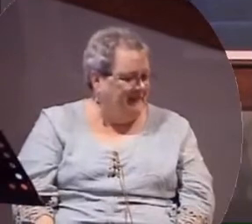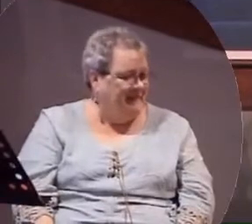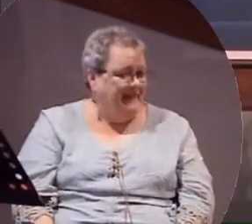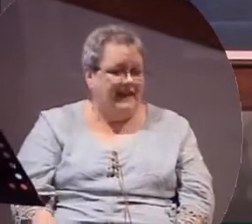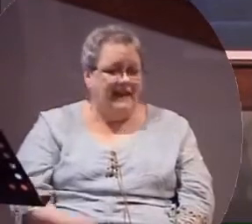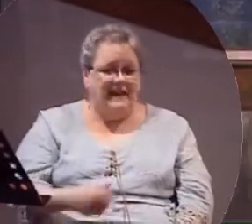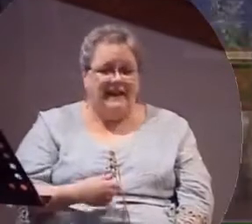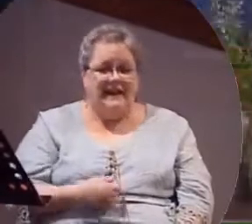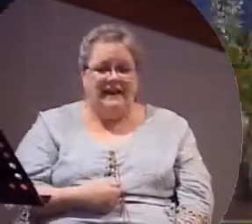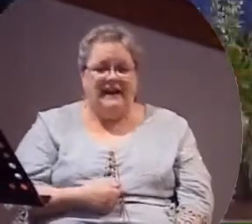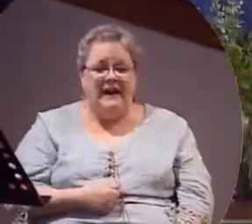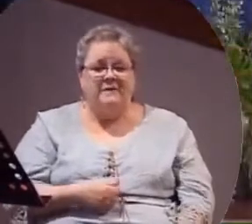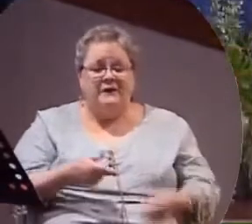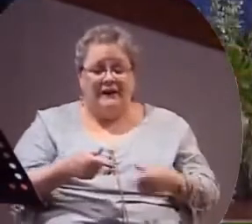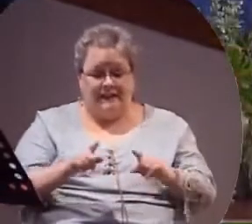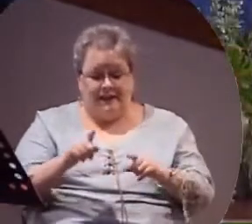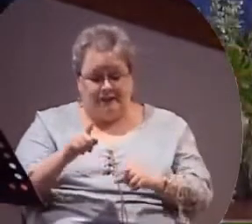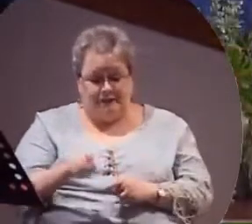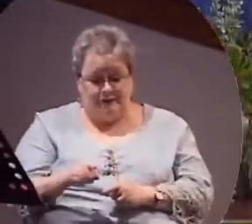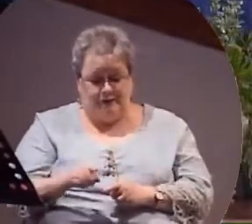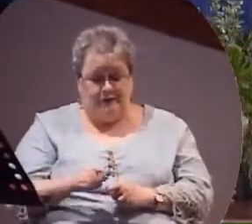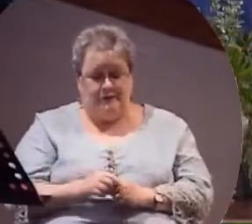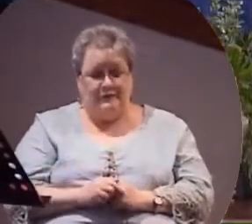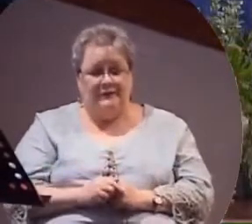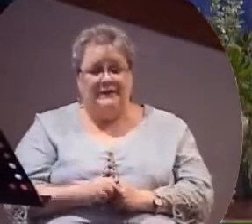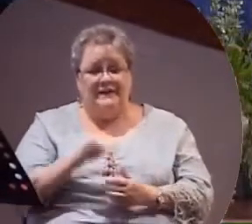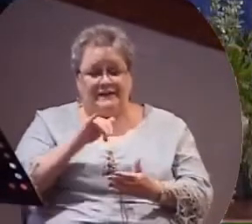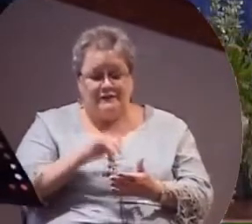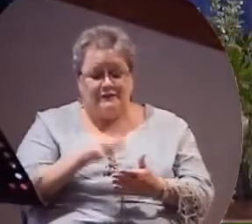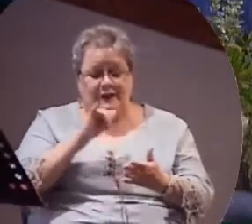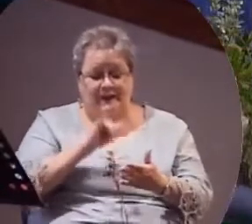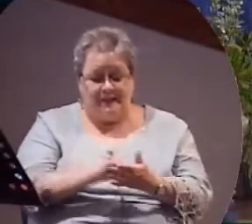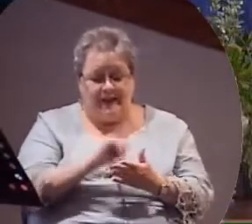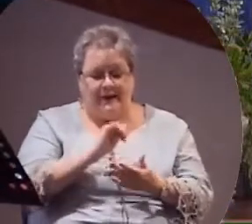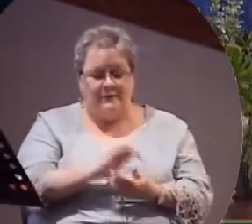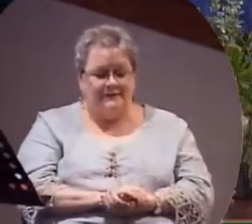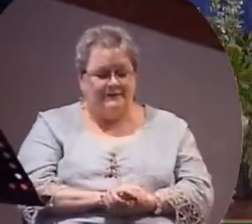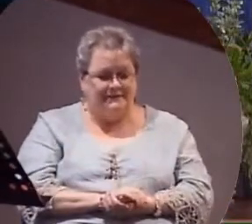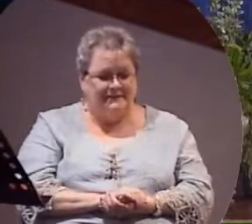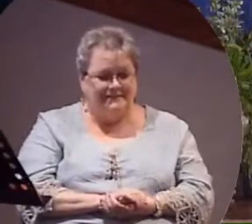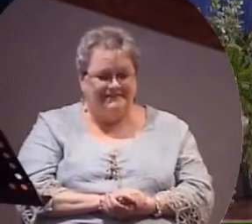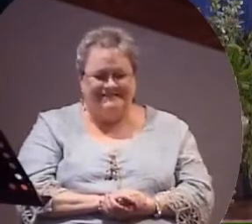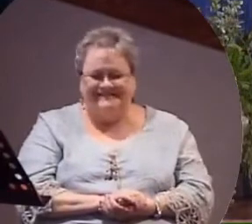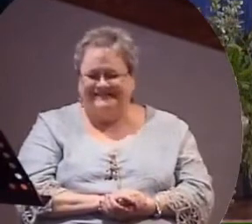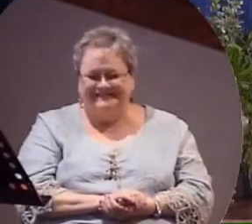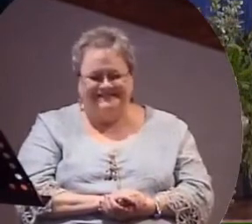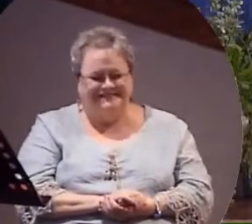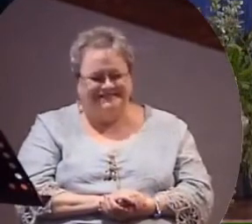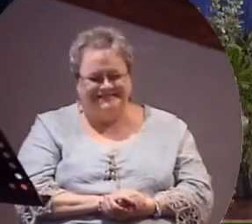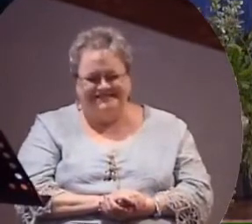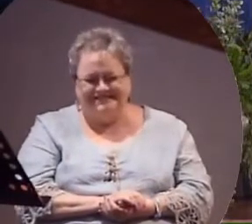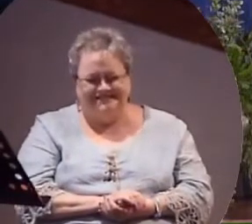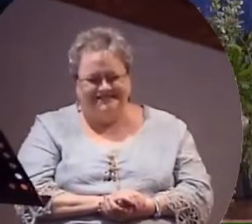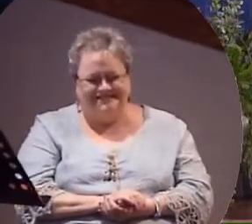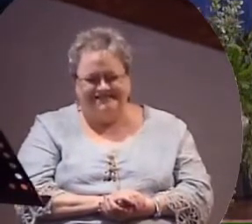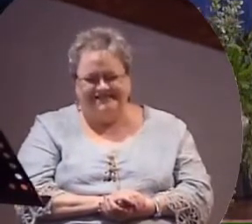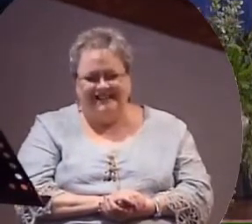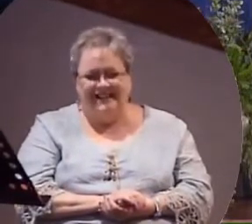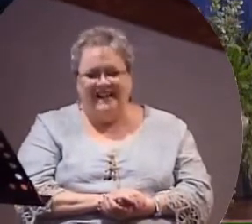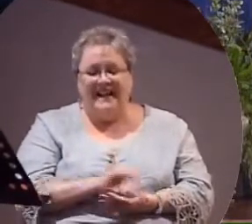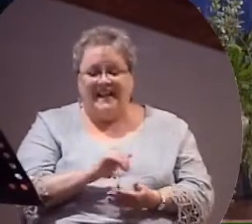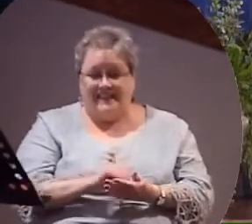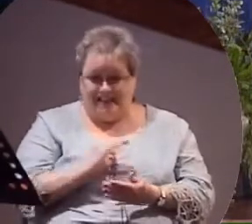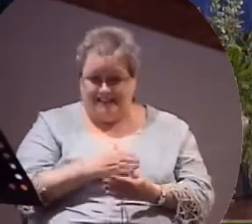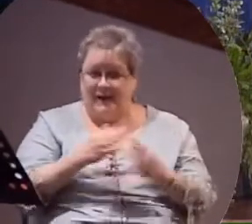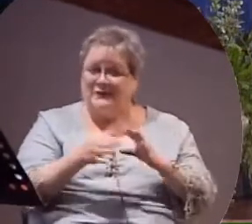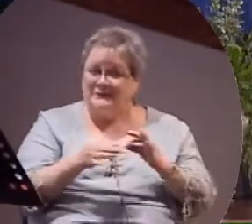And I'm going to let you search out the muches of the Bible. But is that not